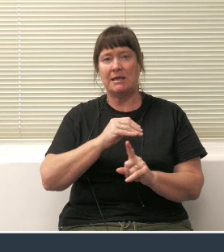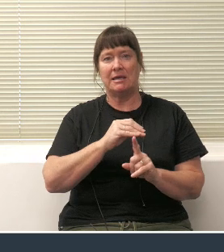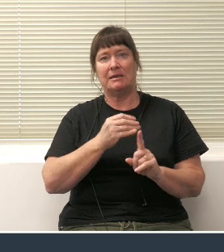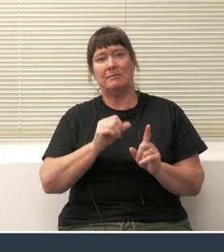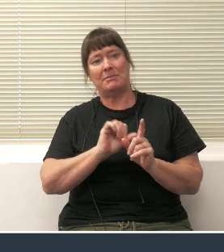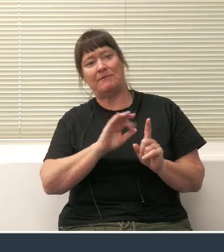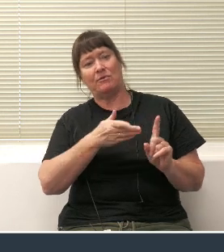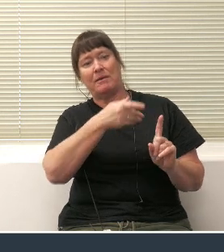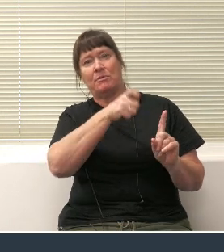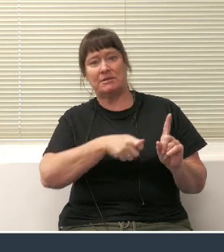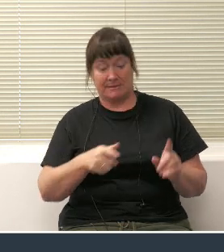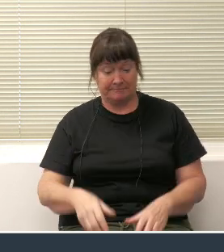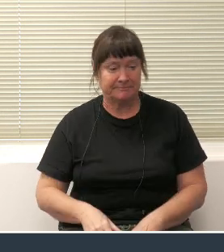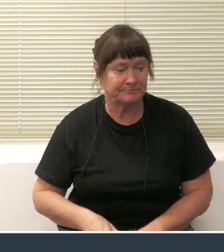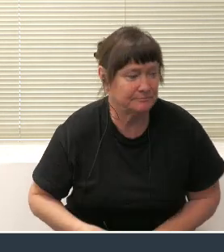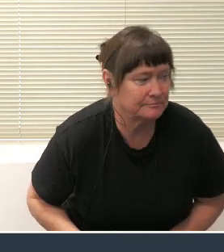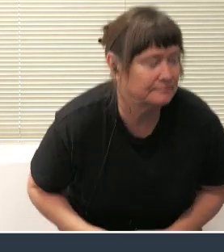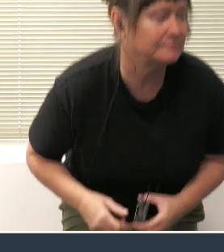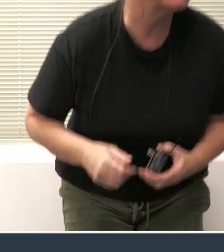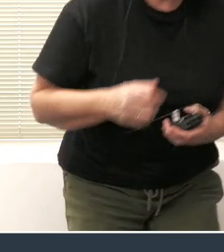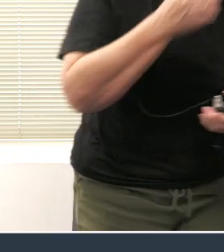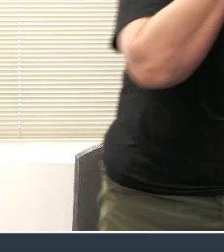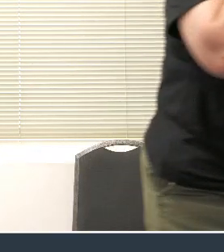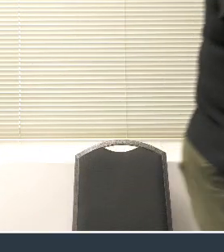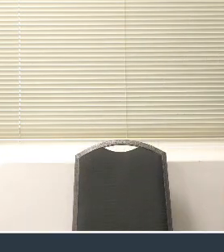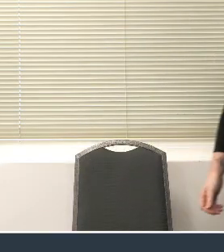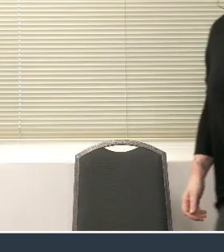Then the next topic, a change to how we fund some tourist facilities.